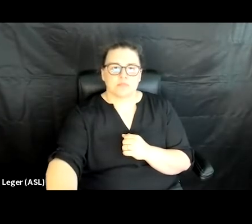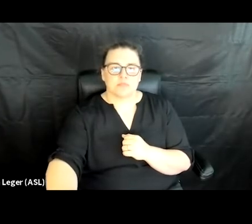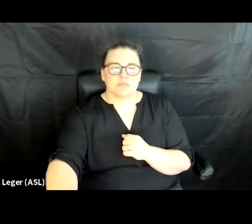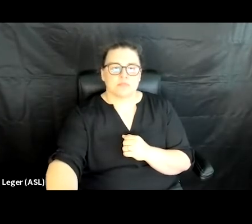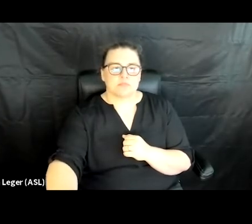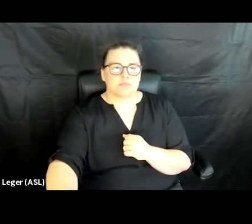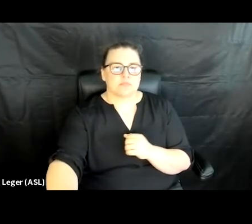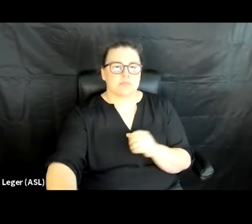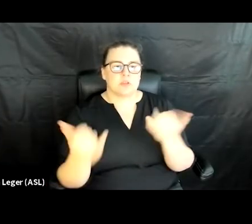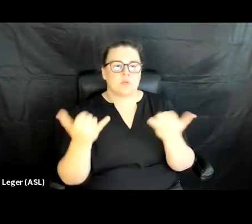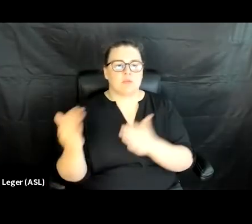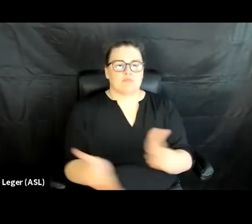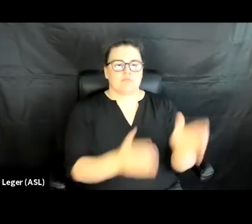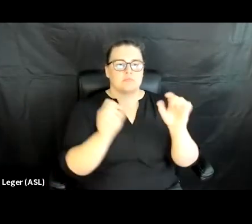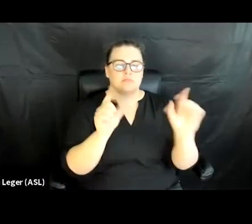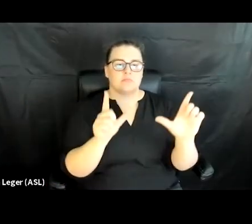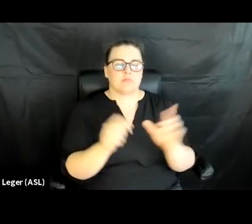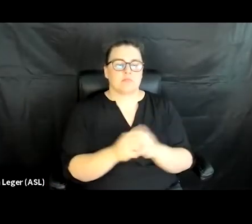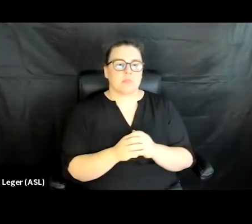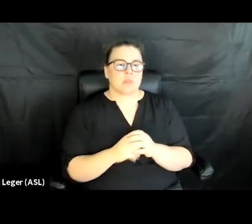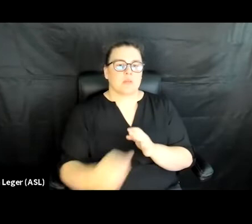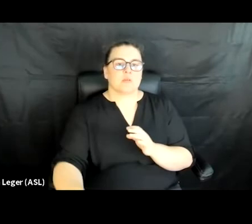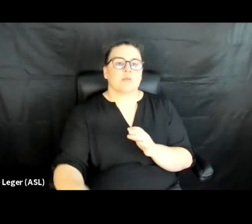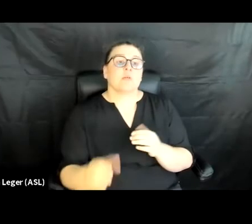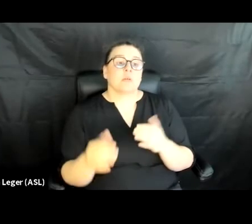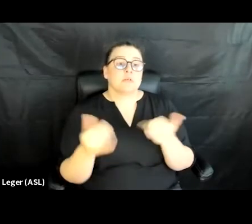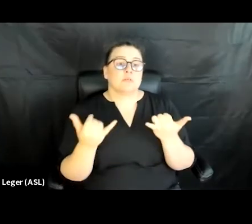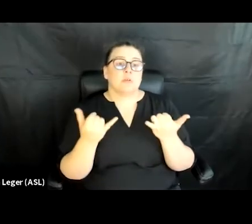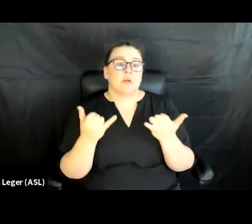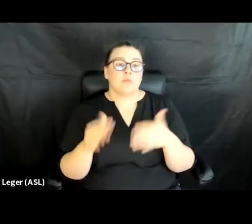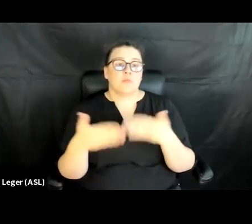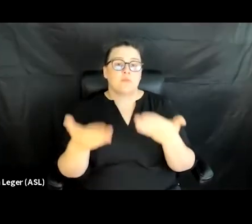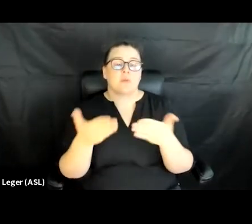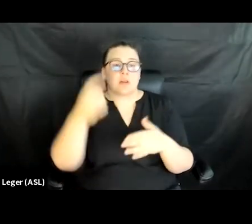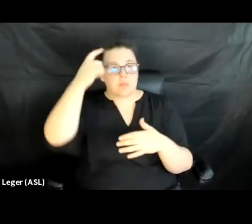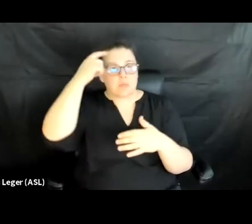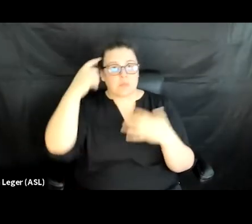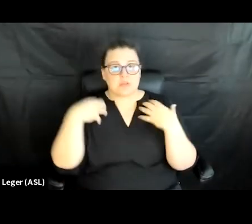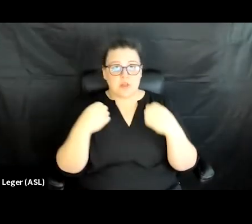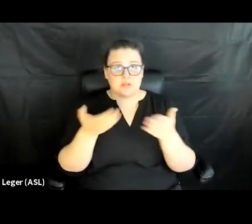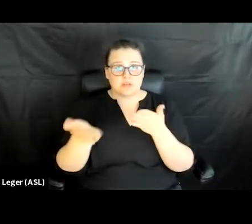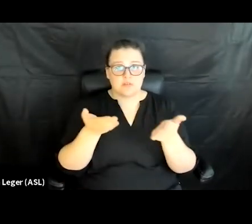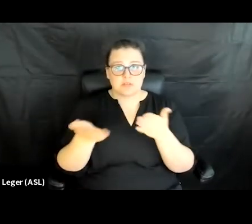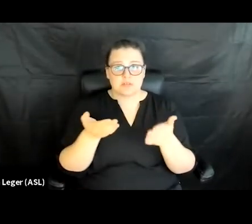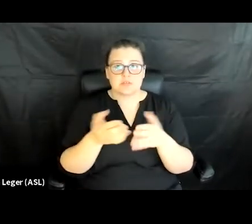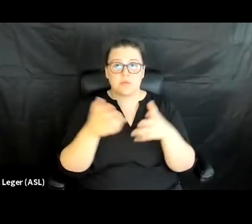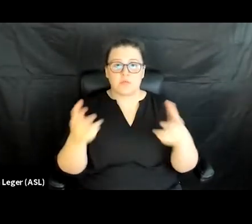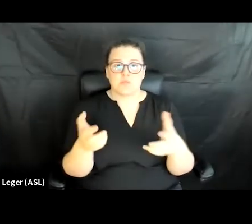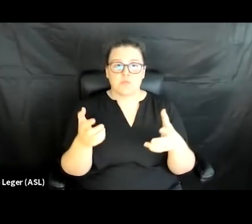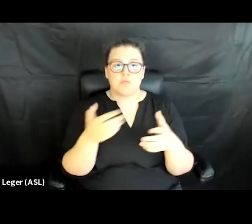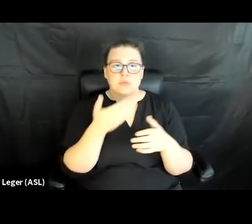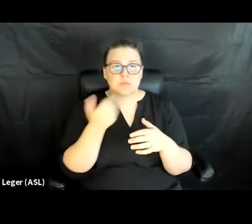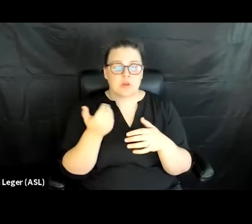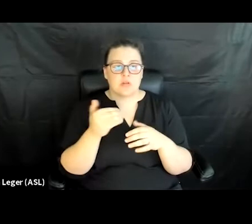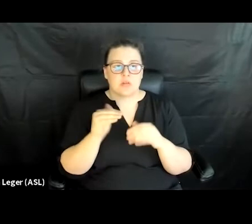So, provider networks for mental health care services are much narrower than they are for general healthcare services,